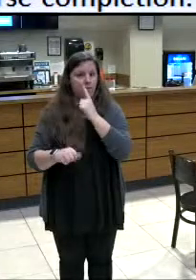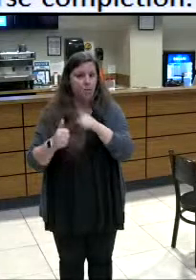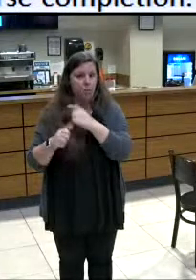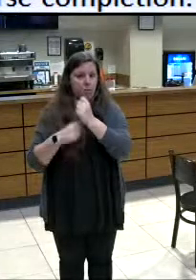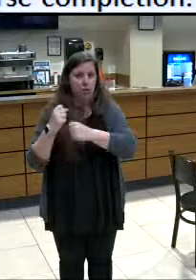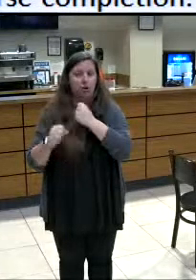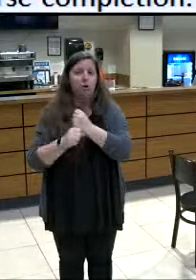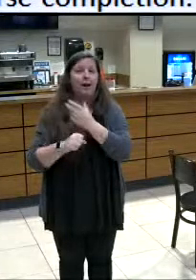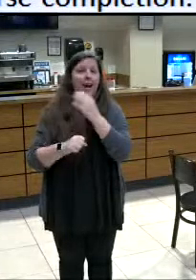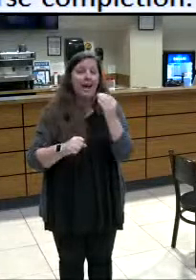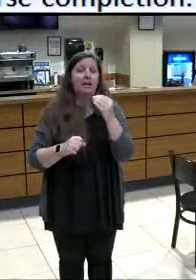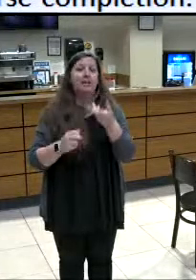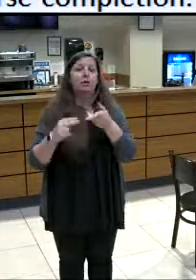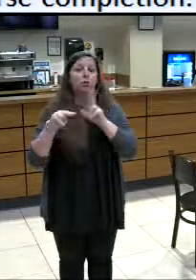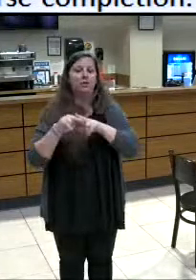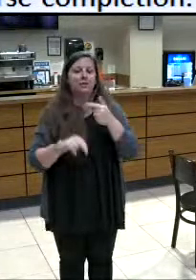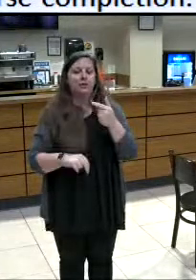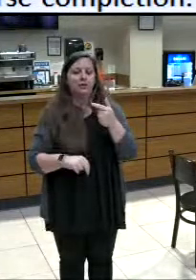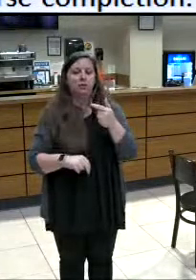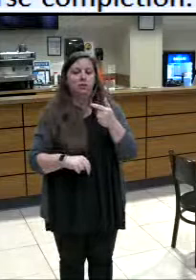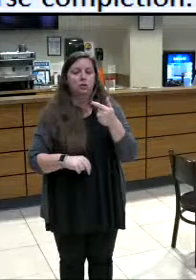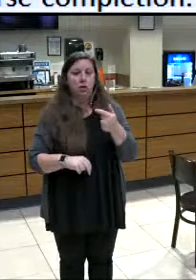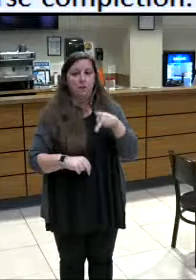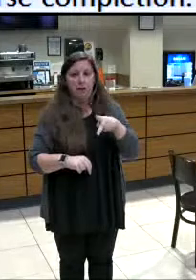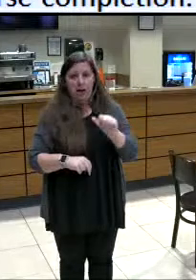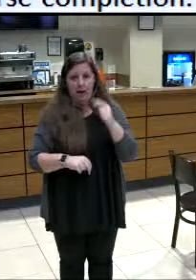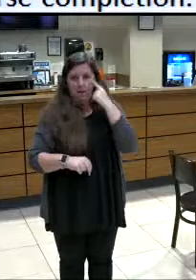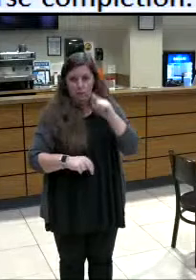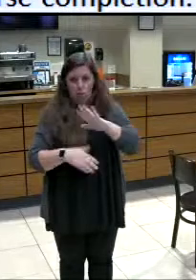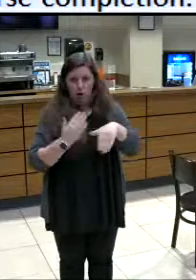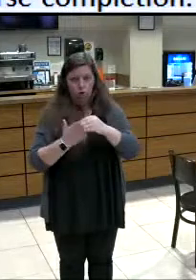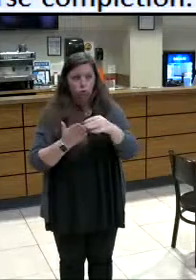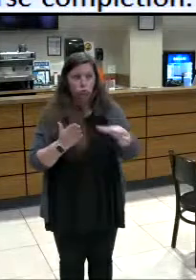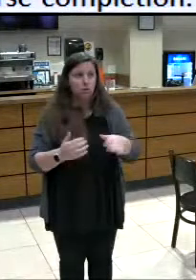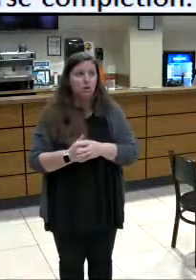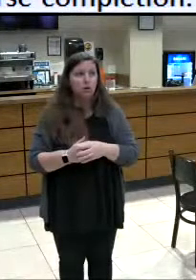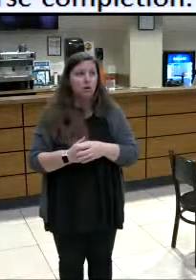freshman students. The second initiative is providing students with a